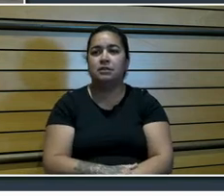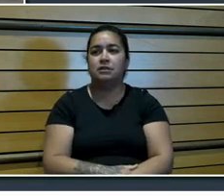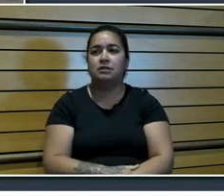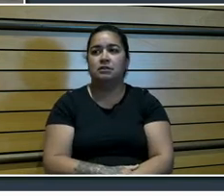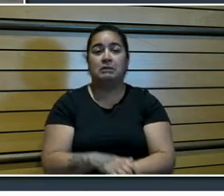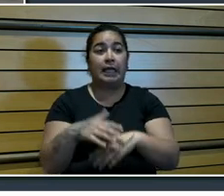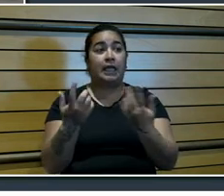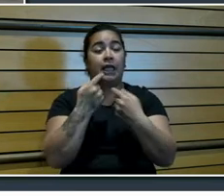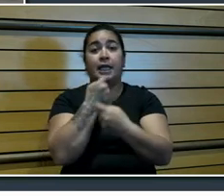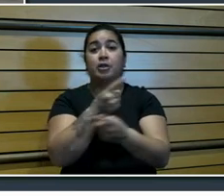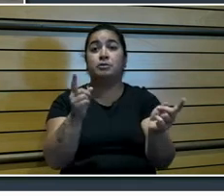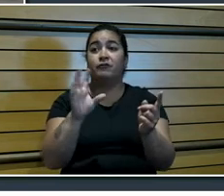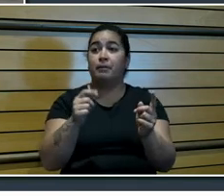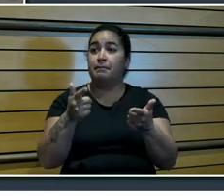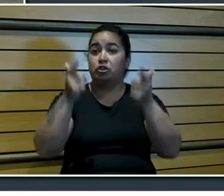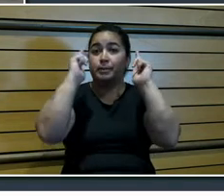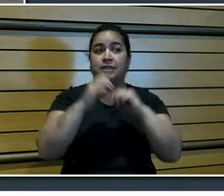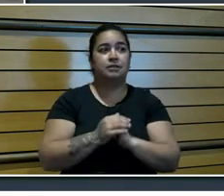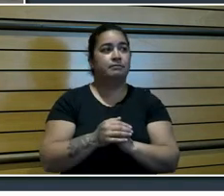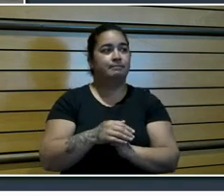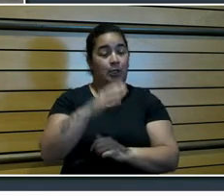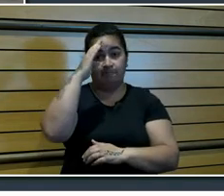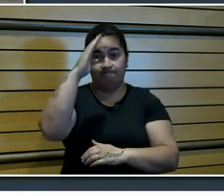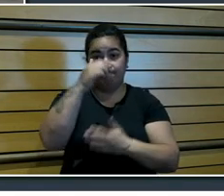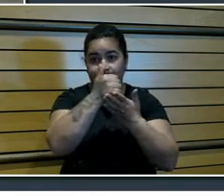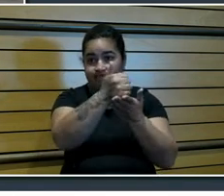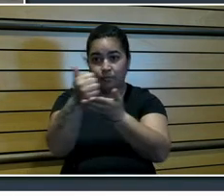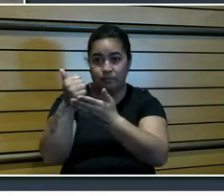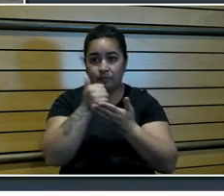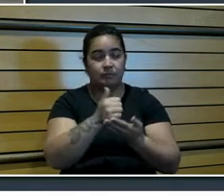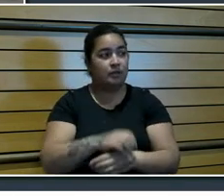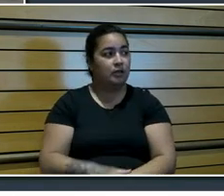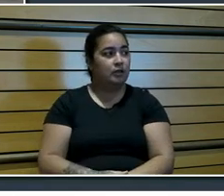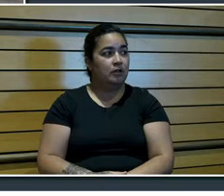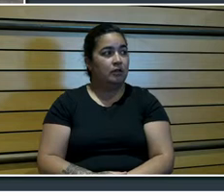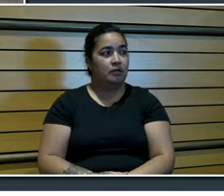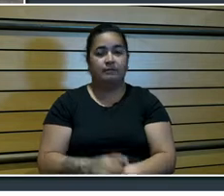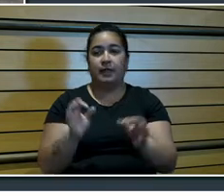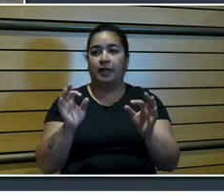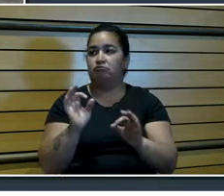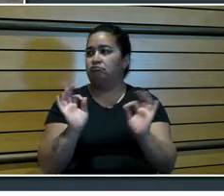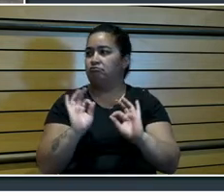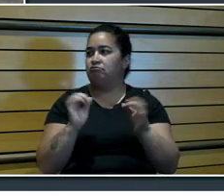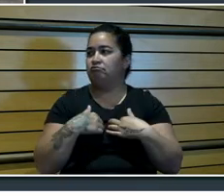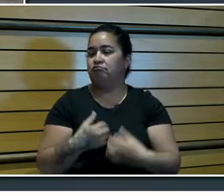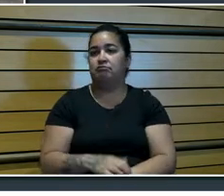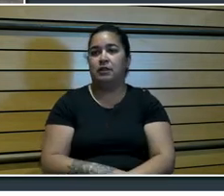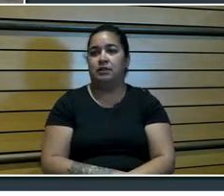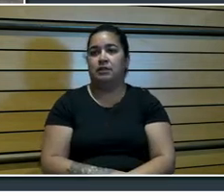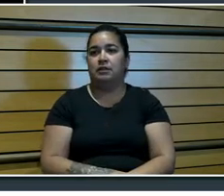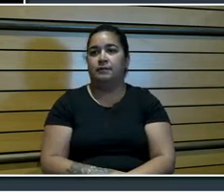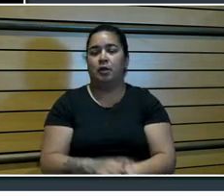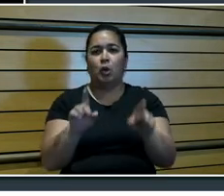Any announcements by management? Tēnā koutou katoa. No announcements from management, Mewis. Thank you. Just a